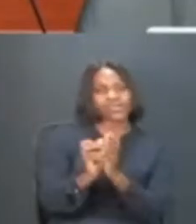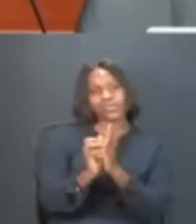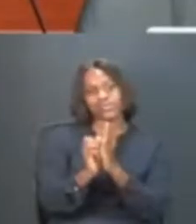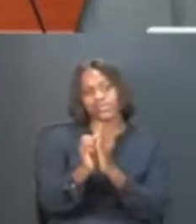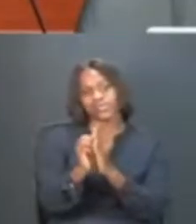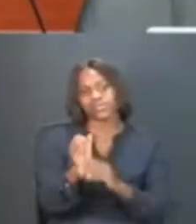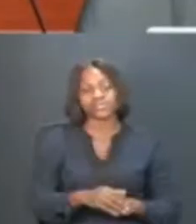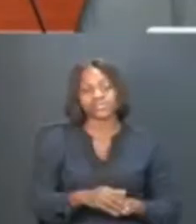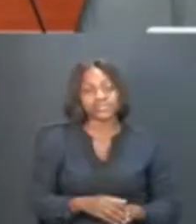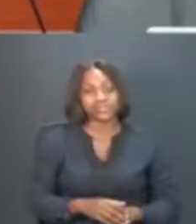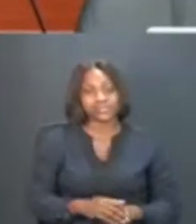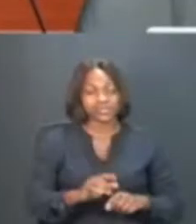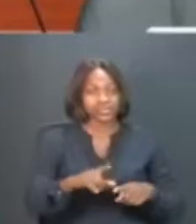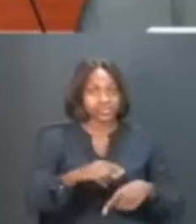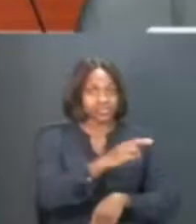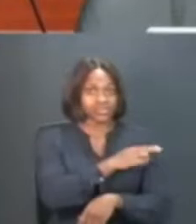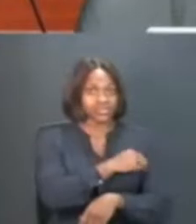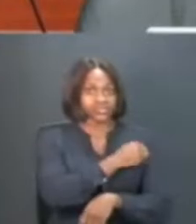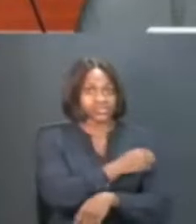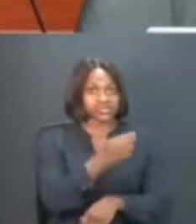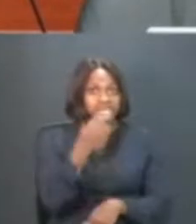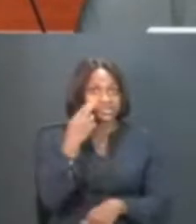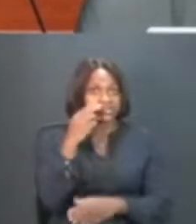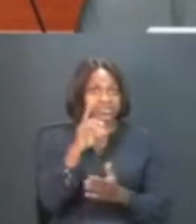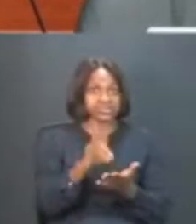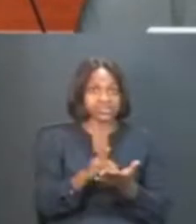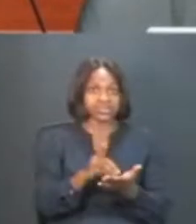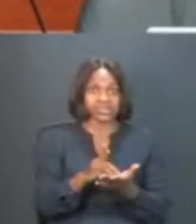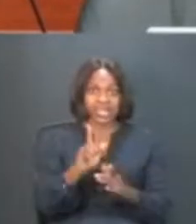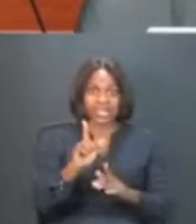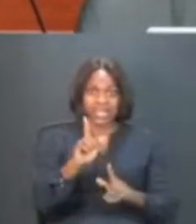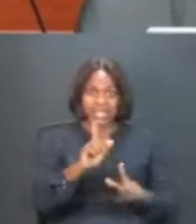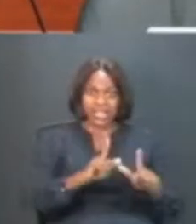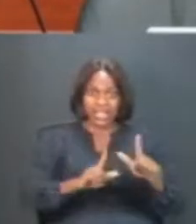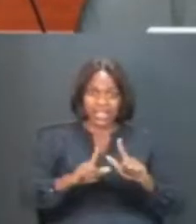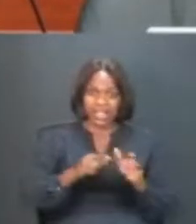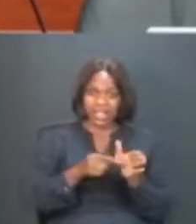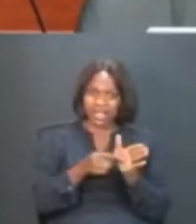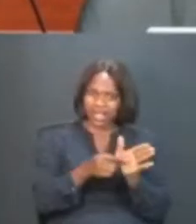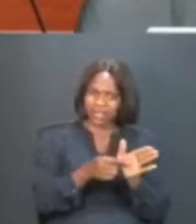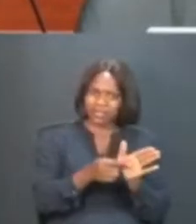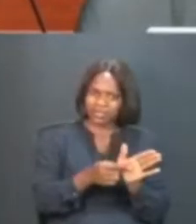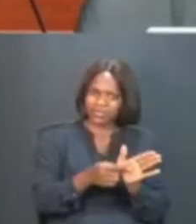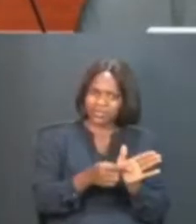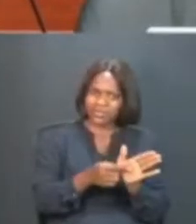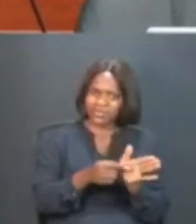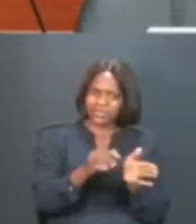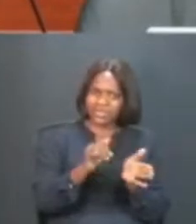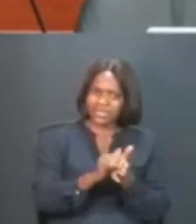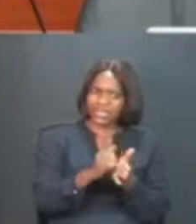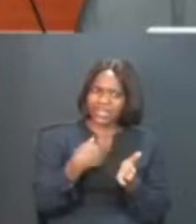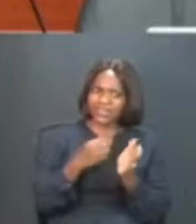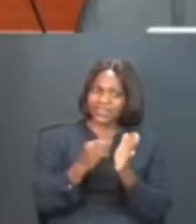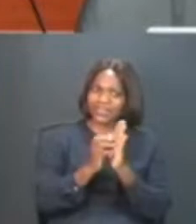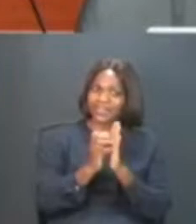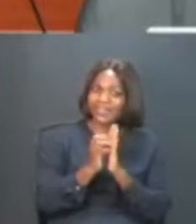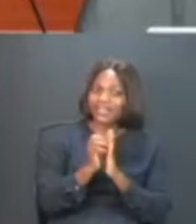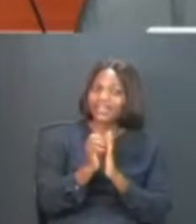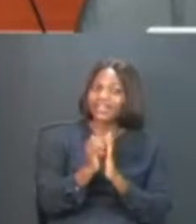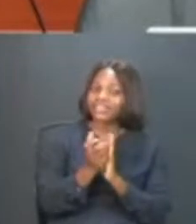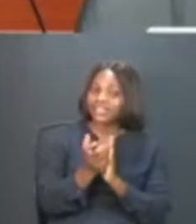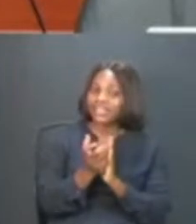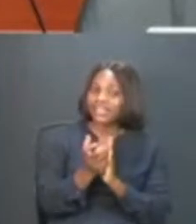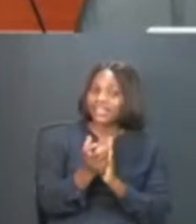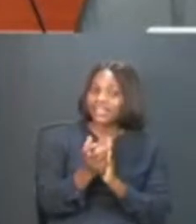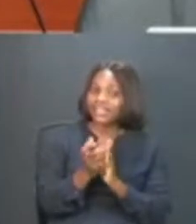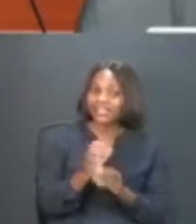When you go to the hospital to see a doctor and your labs show that you have cancer, and